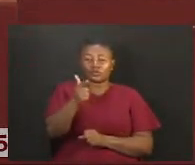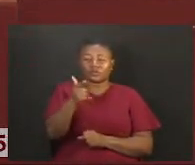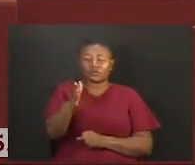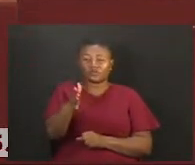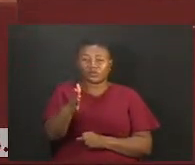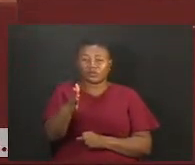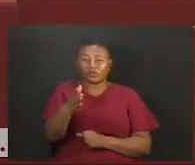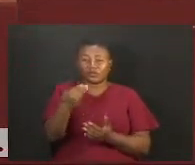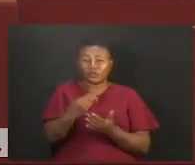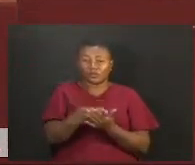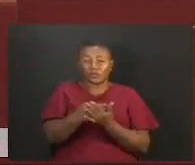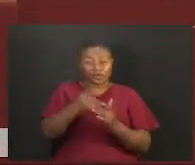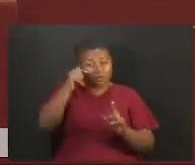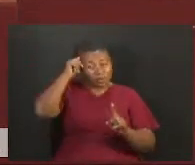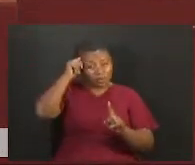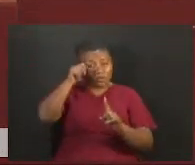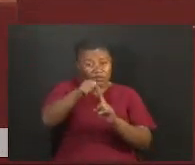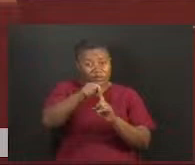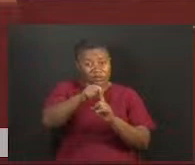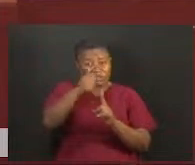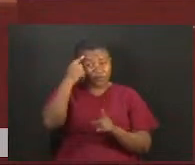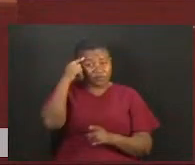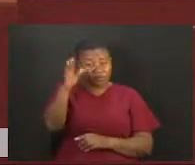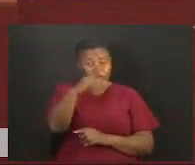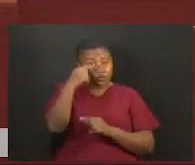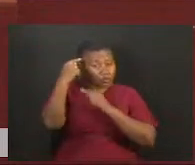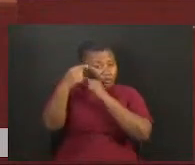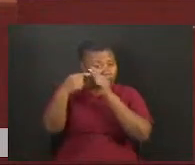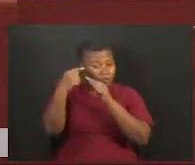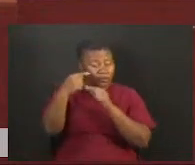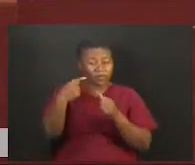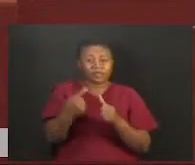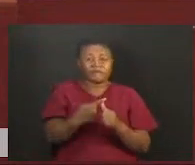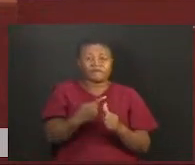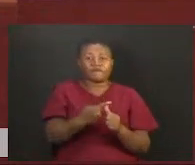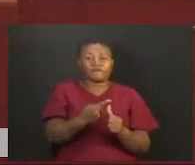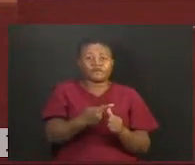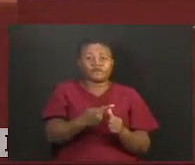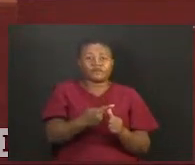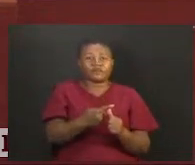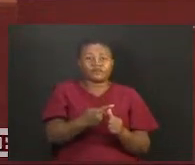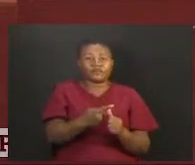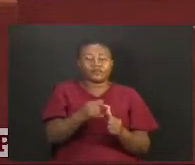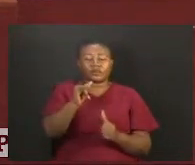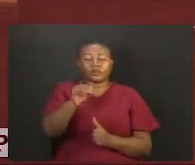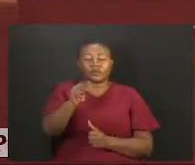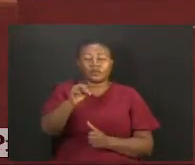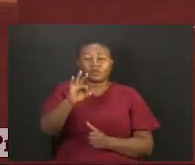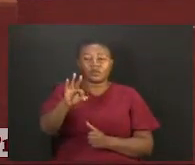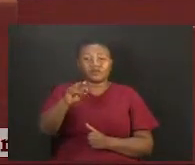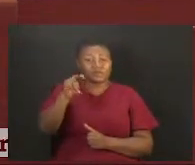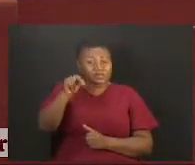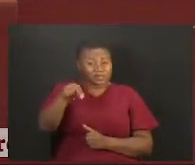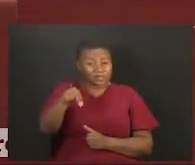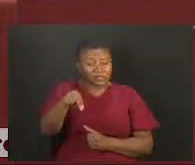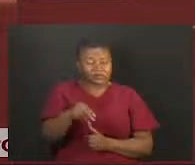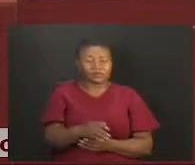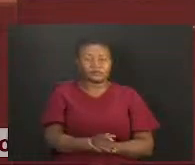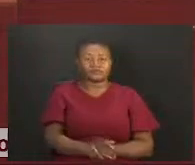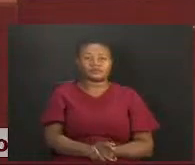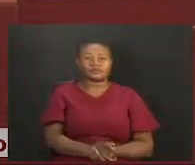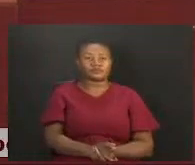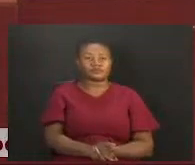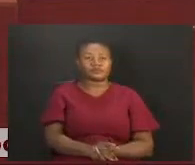target for your consideration, I'll first take you to the IMF requirement. Mr.